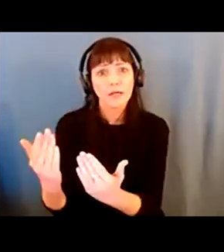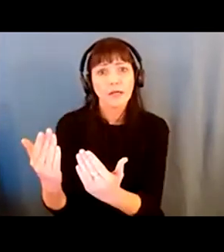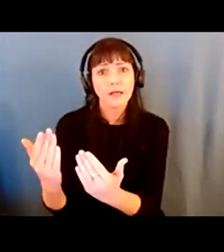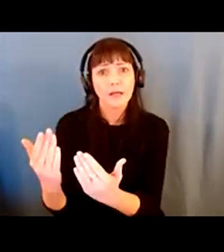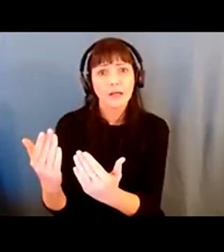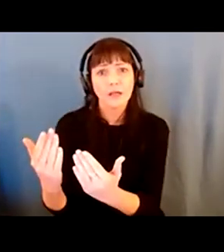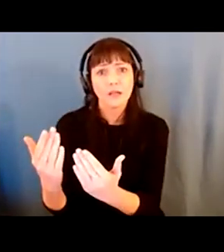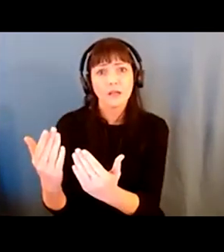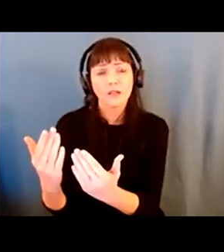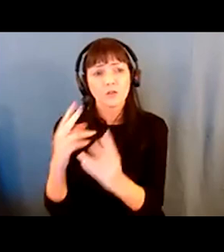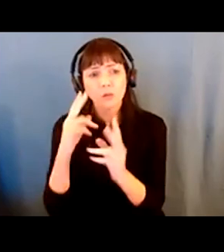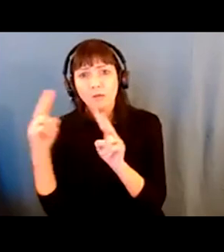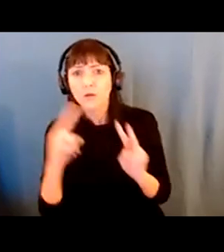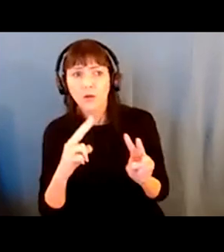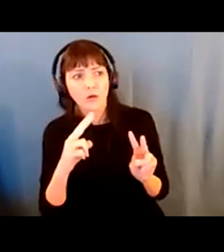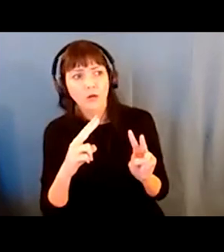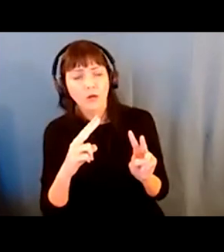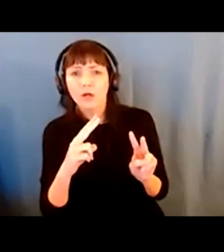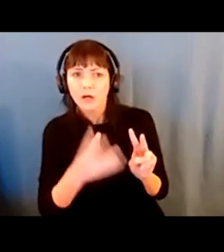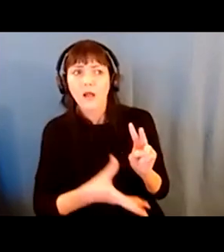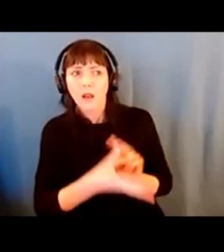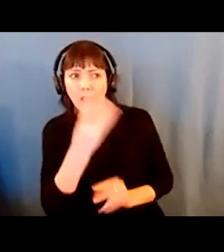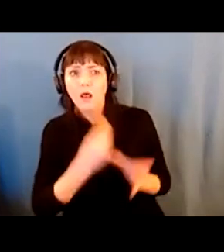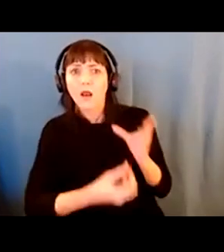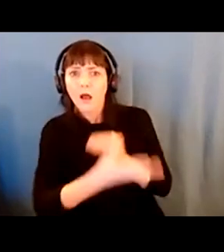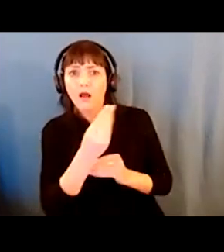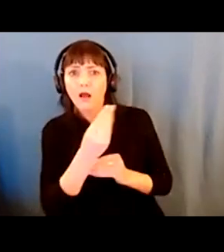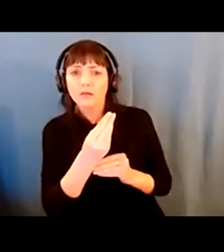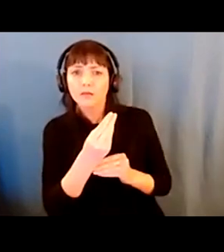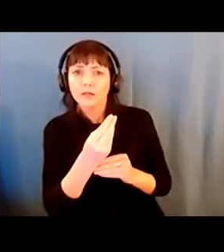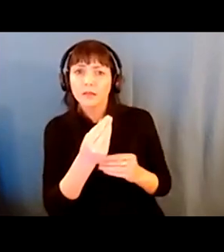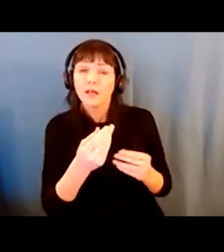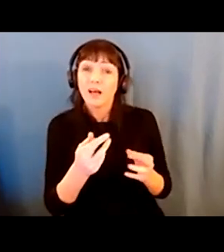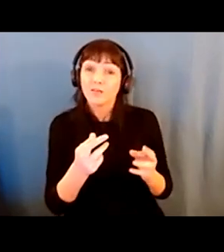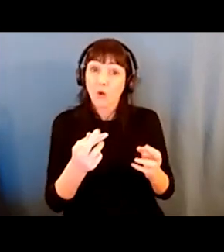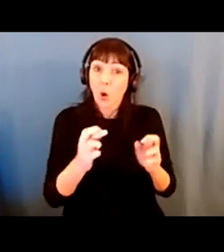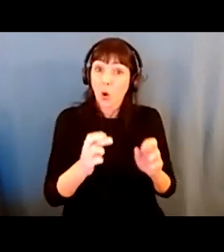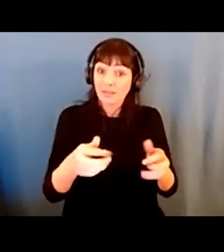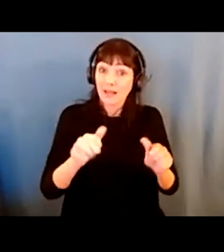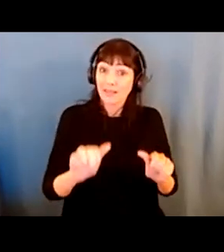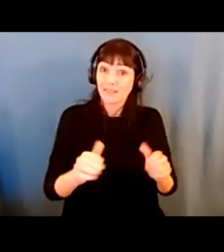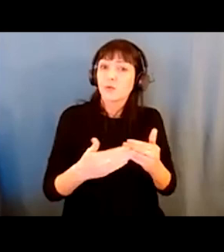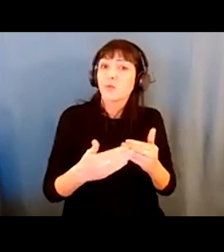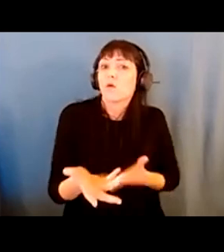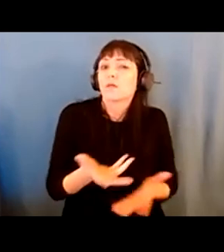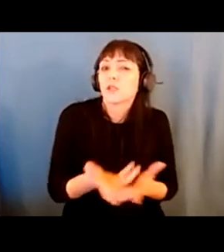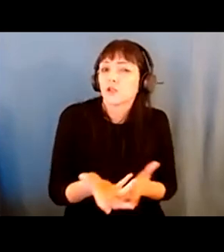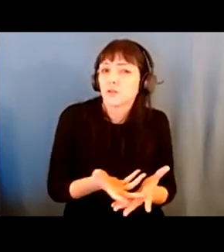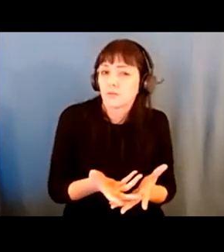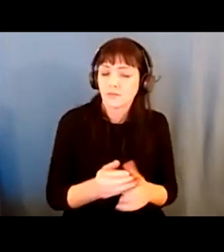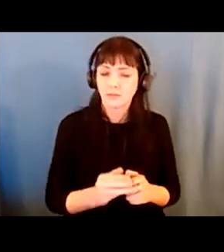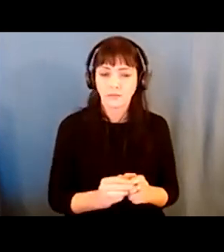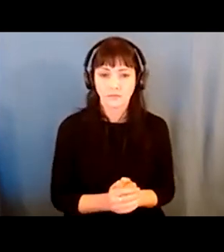to get them prepared for having those discussions, which we kind of hope might come in the future. Well, I suppose just very quickly, I think